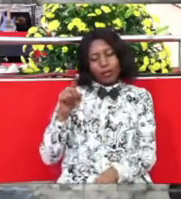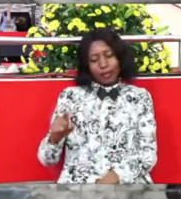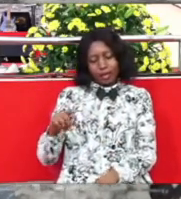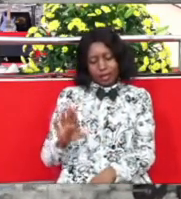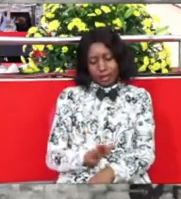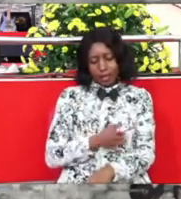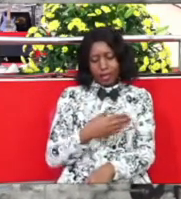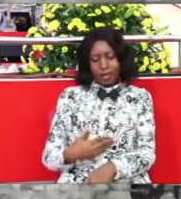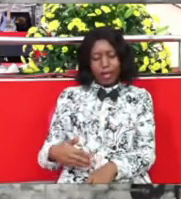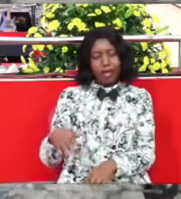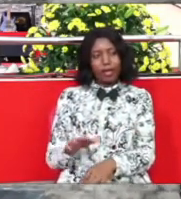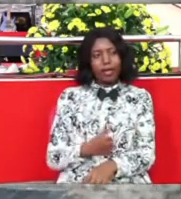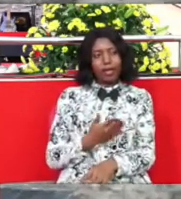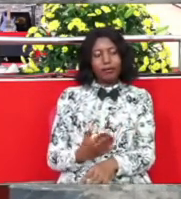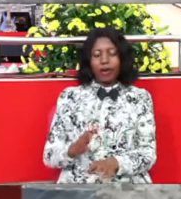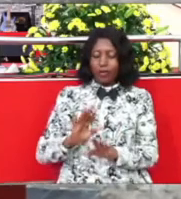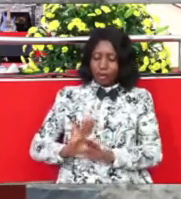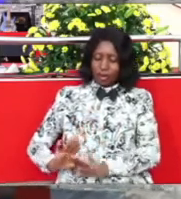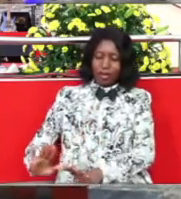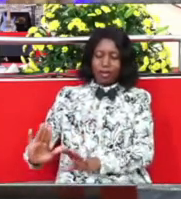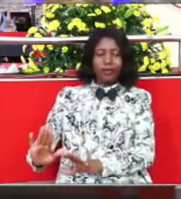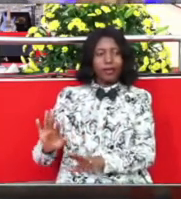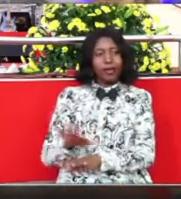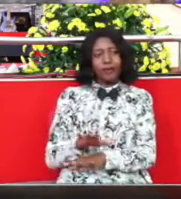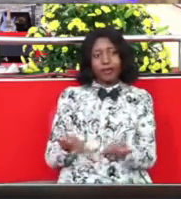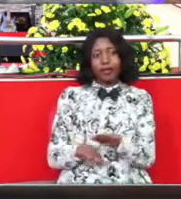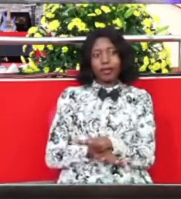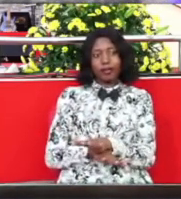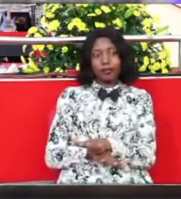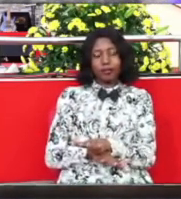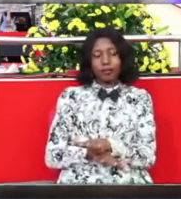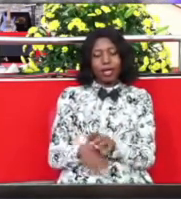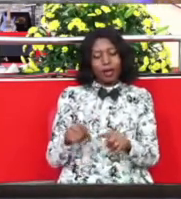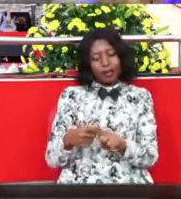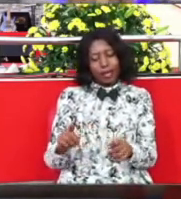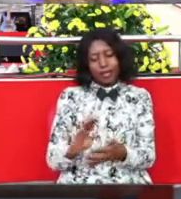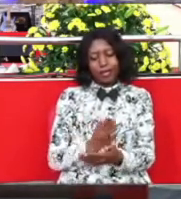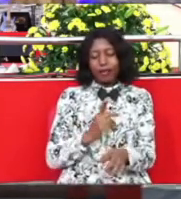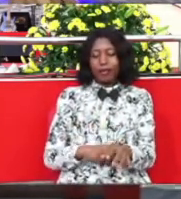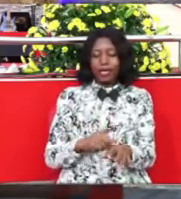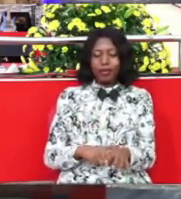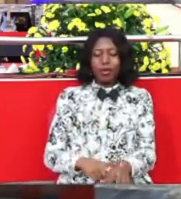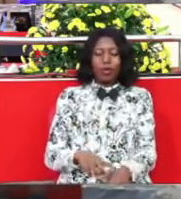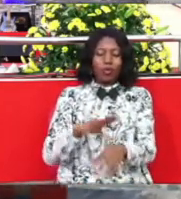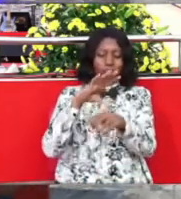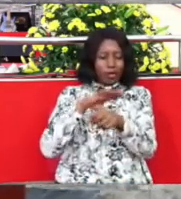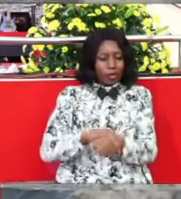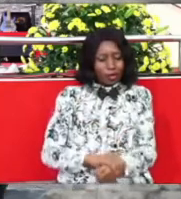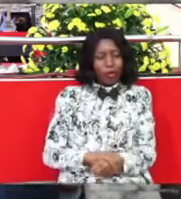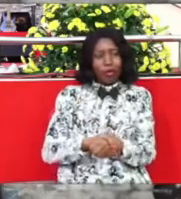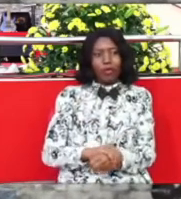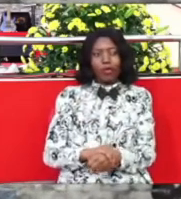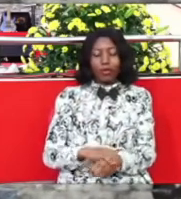ama kutoshikilia chochote, we have changed the song, we are withholding something. Ya kwamba tumesema sasa na kushikilia kitu,